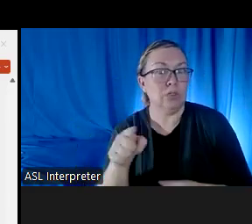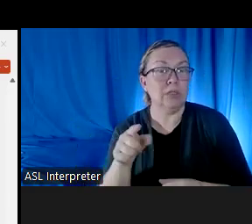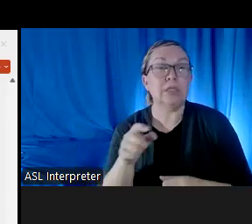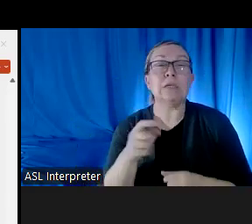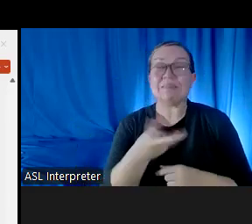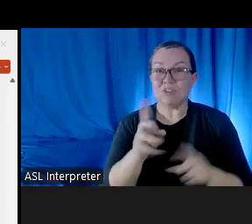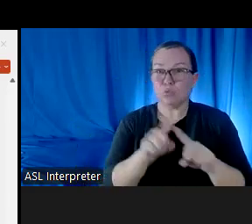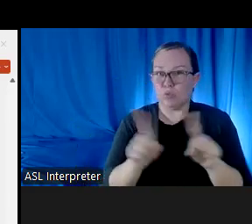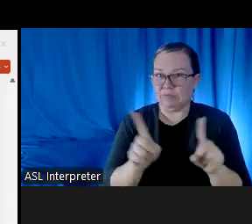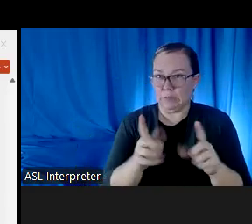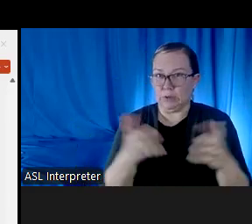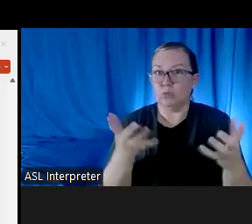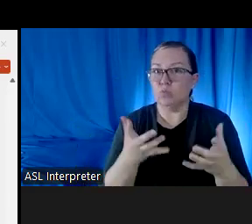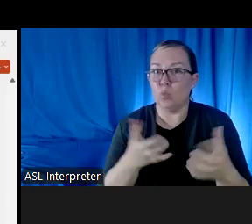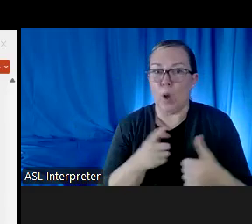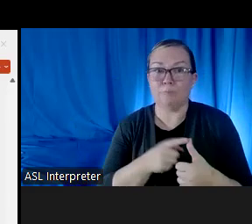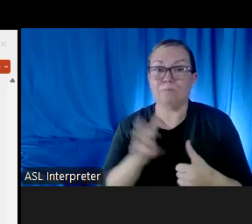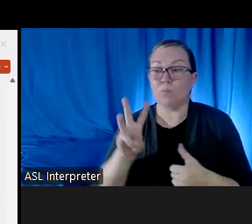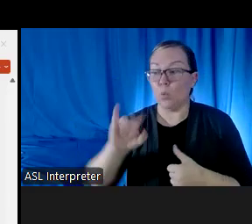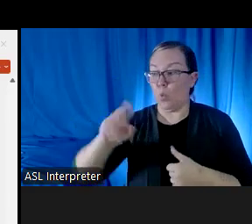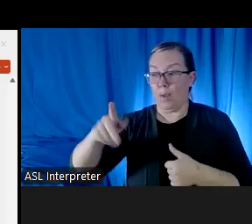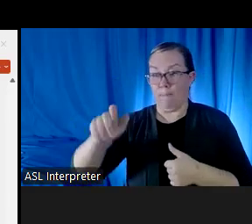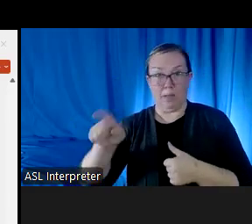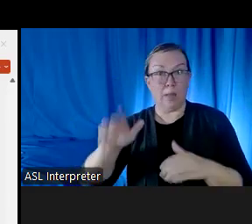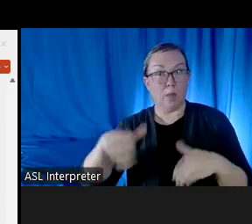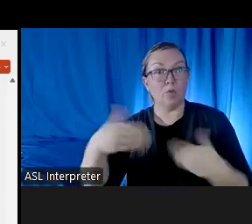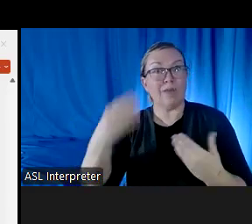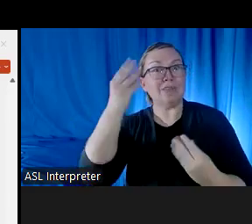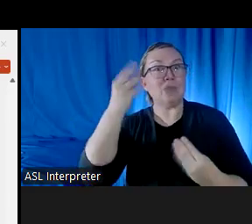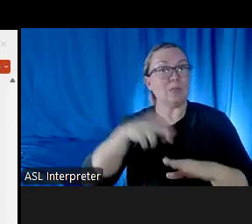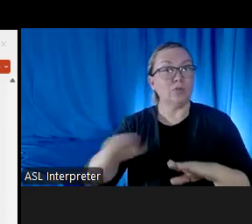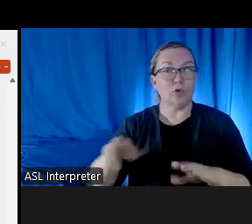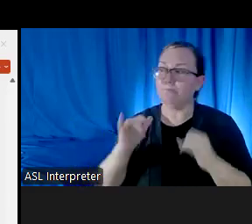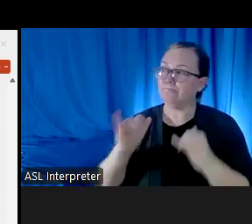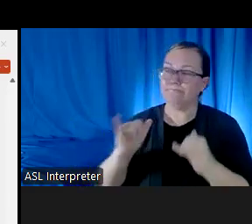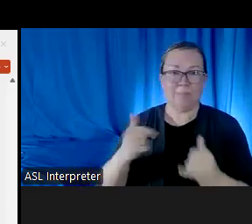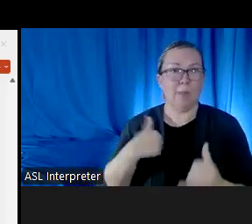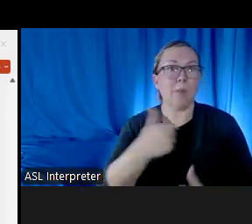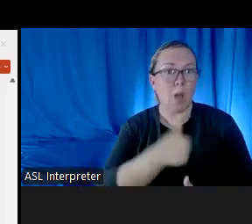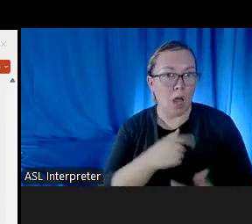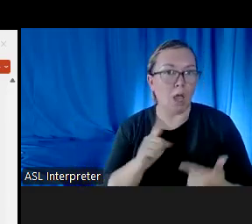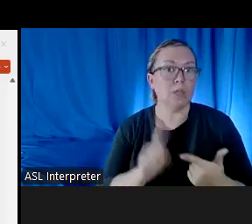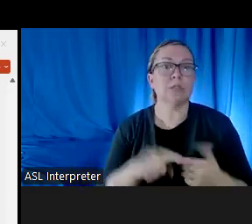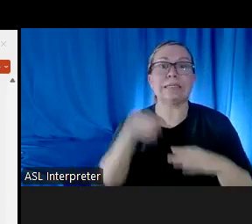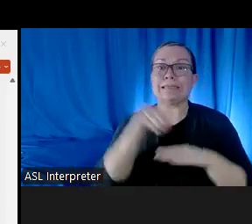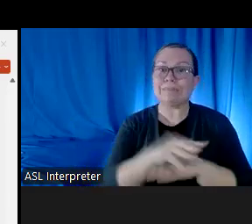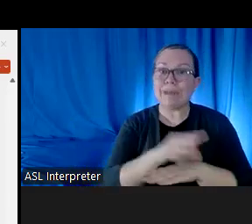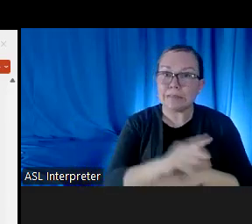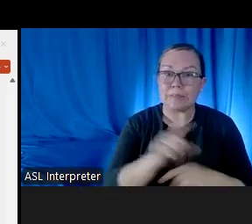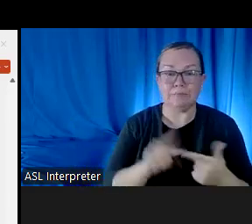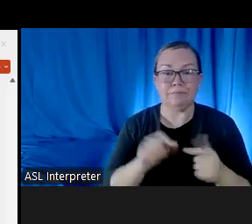differences. So like WIPA, we provide information referral services, analysis and advisement, ongoing